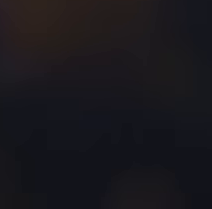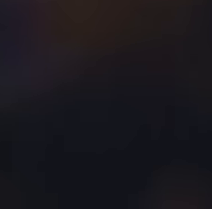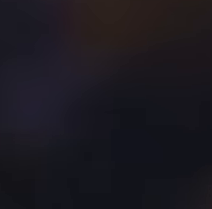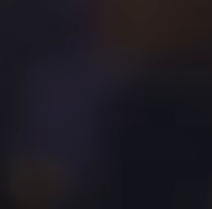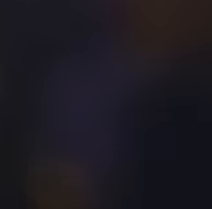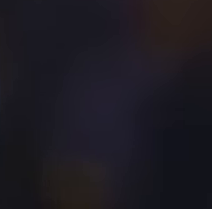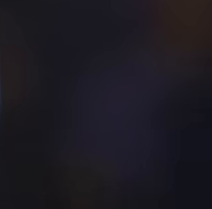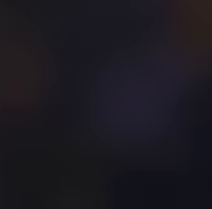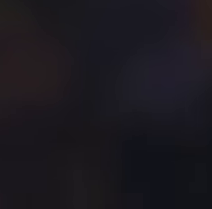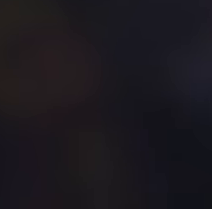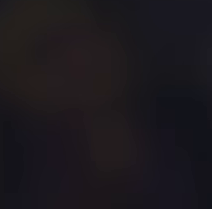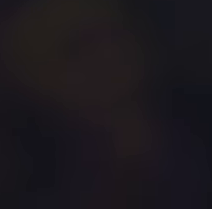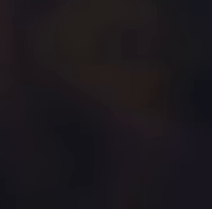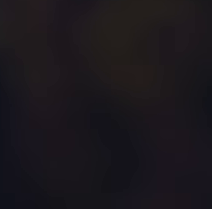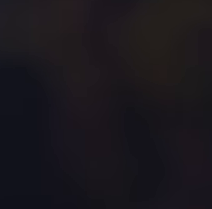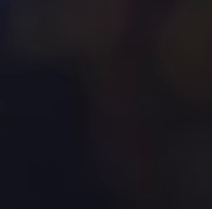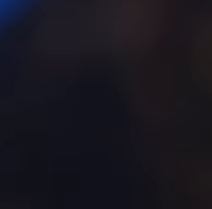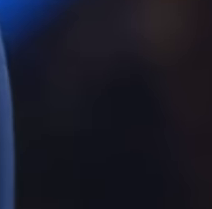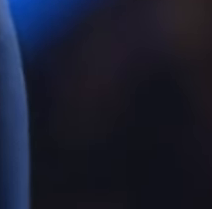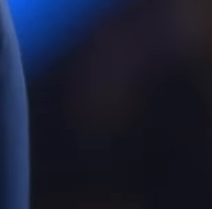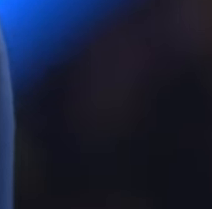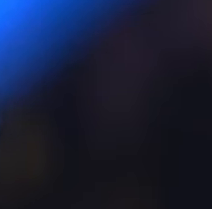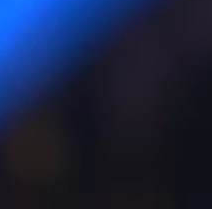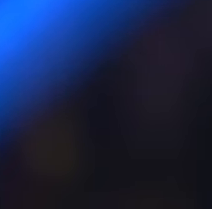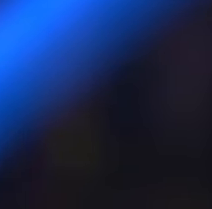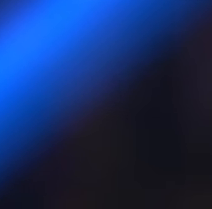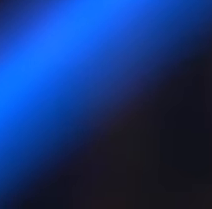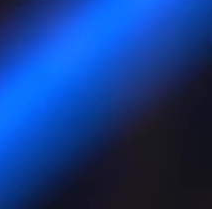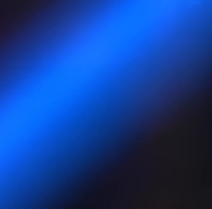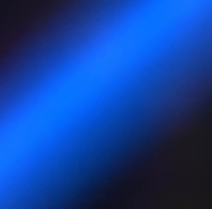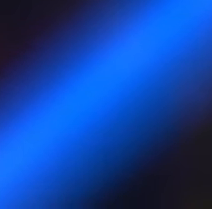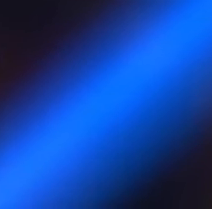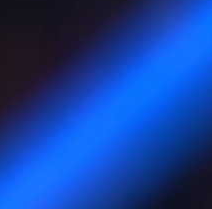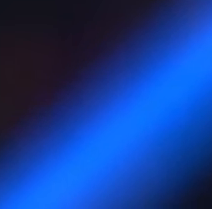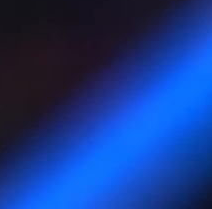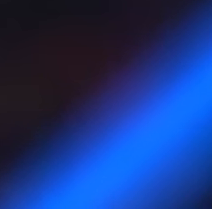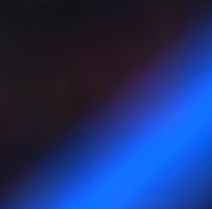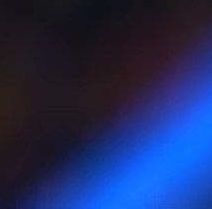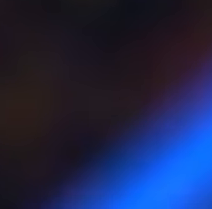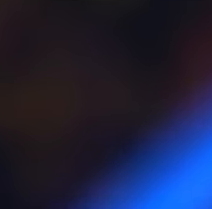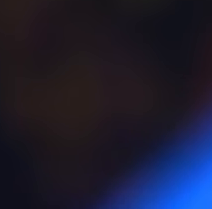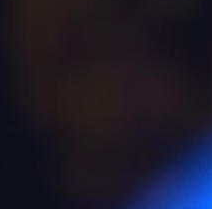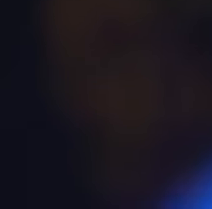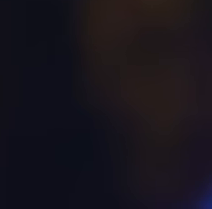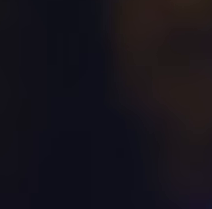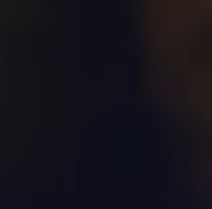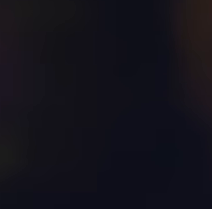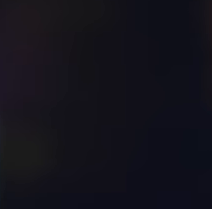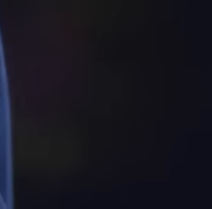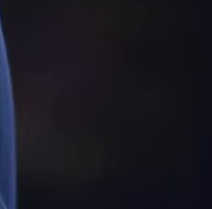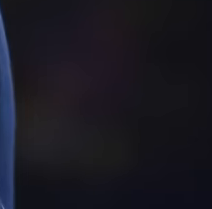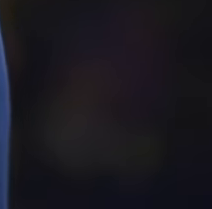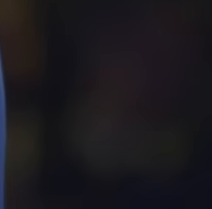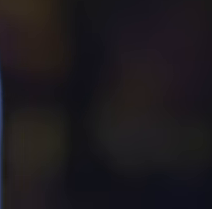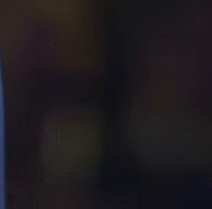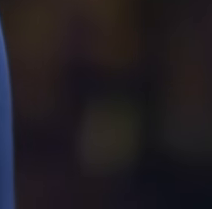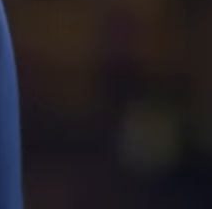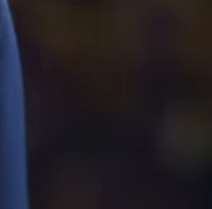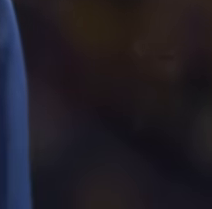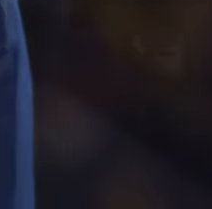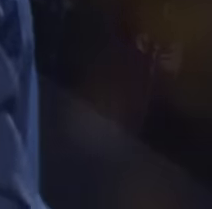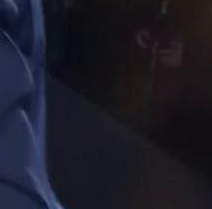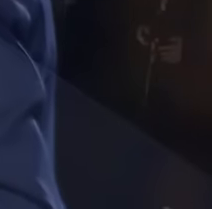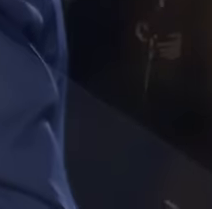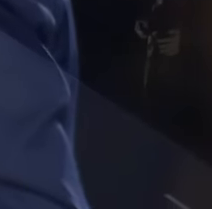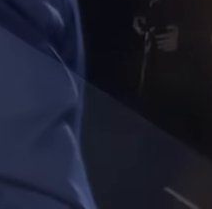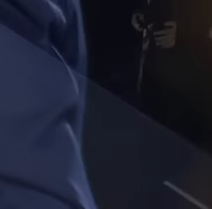I thank You for saving me. I thank You for